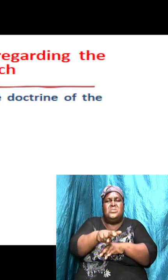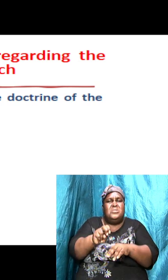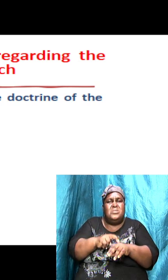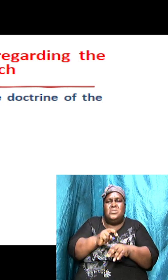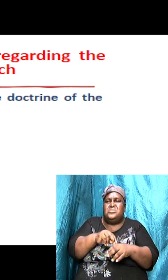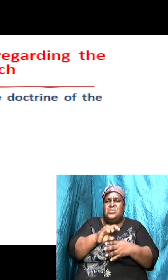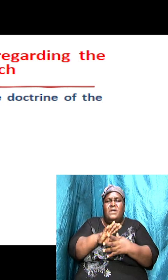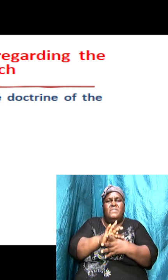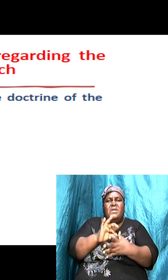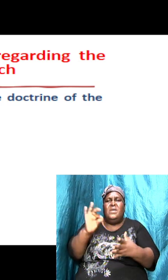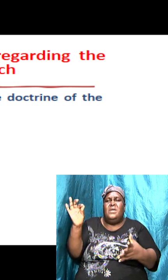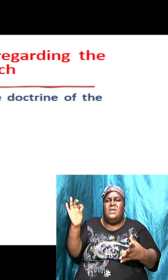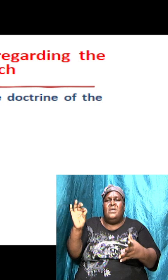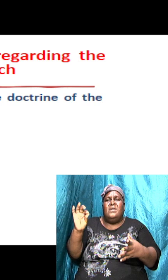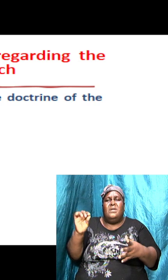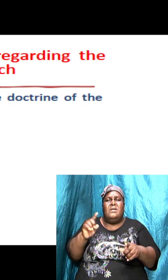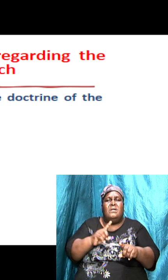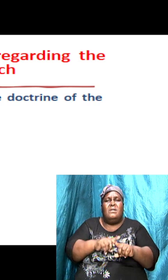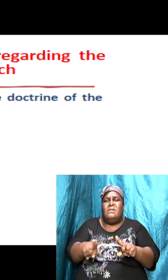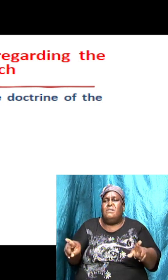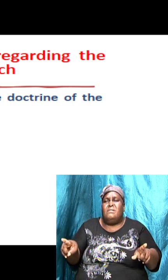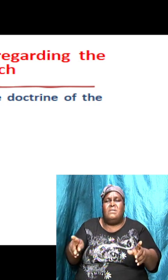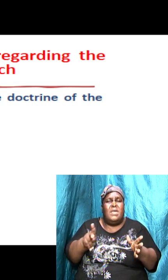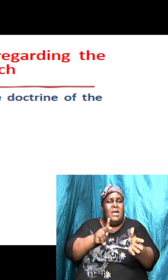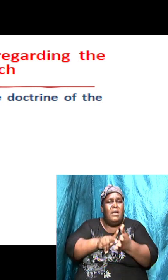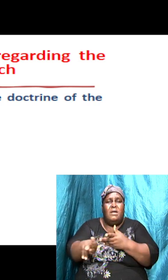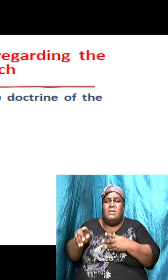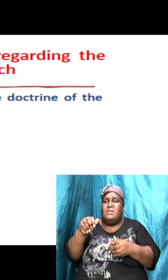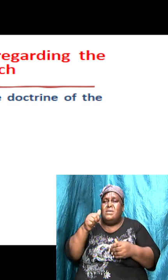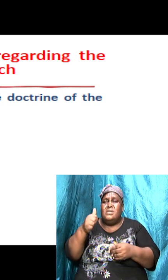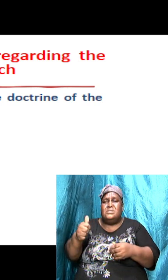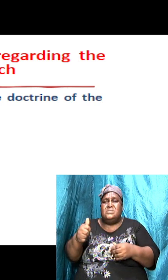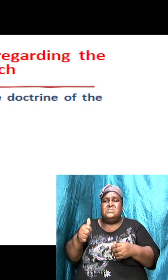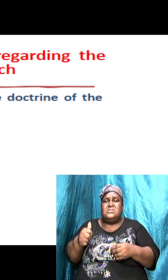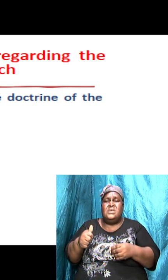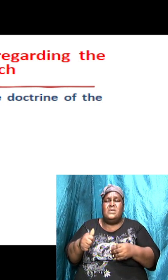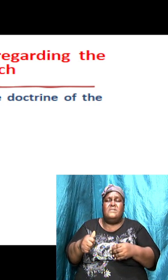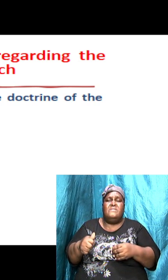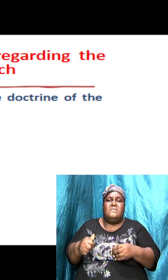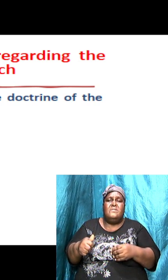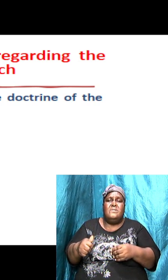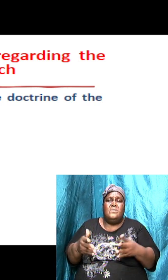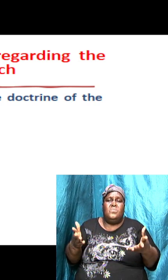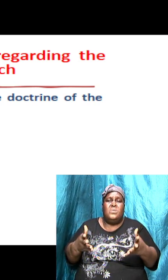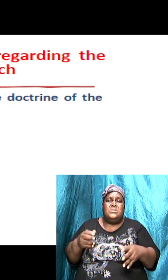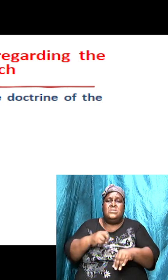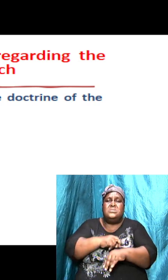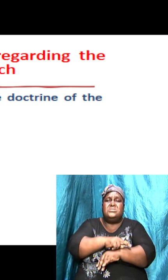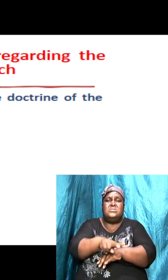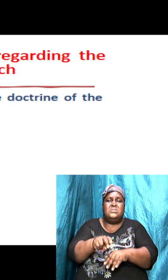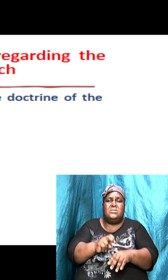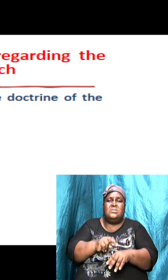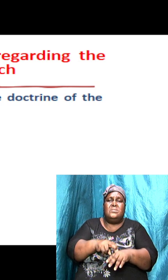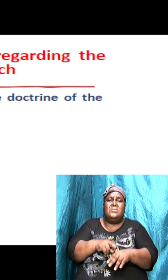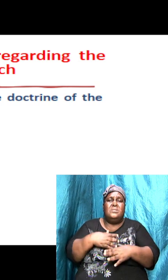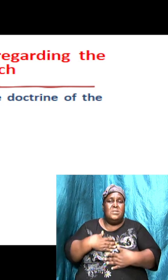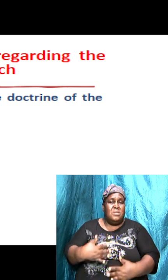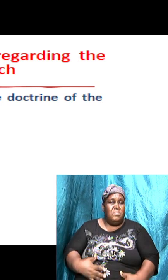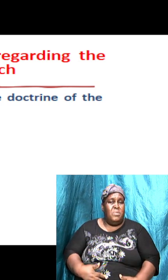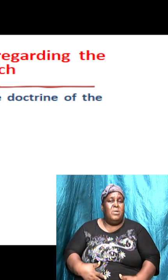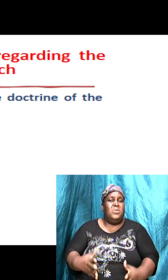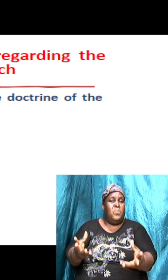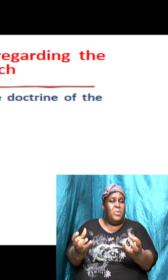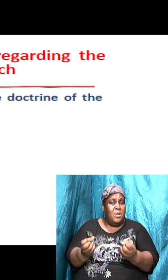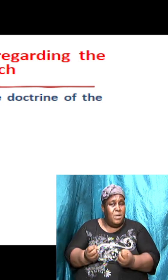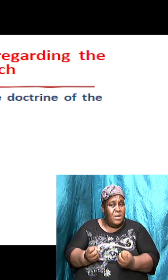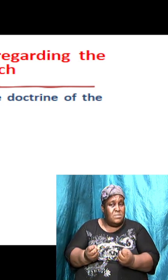flesh, and we can't chastise ourselves for doing what is natural, for doing what the body naturally desires